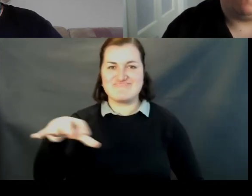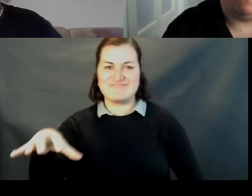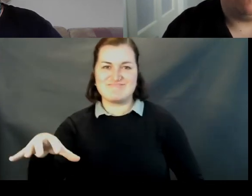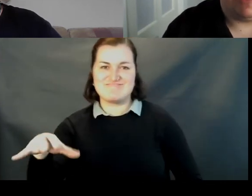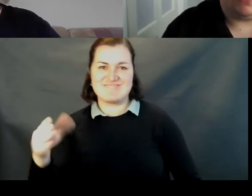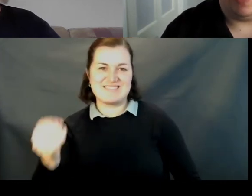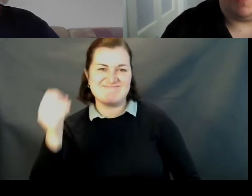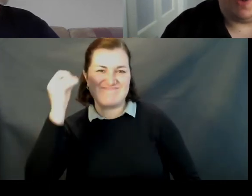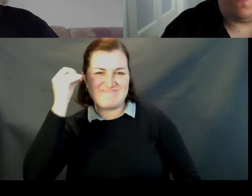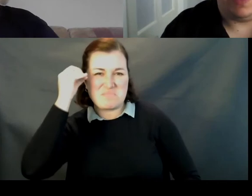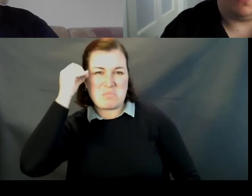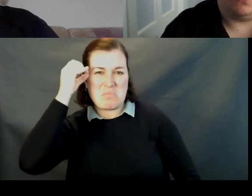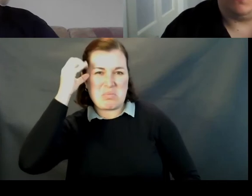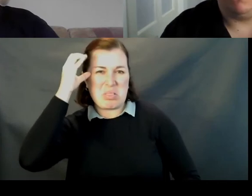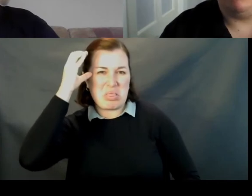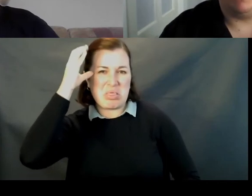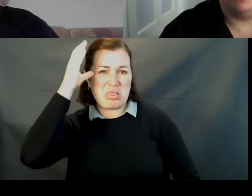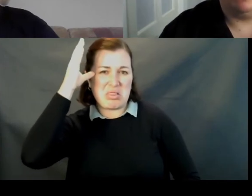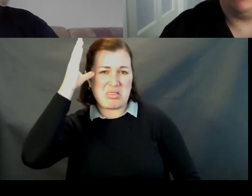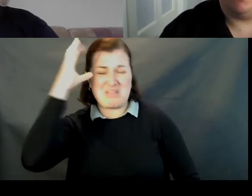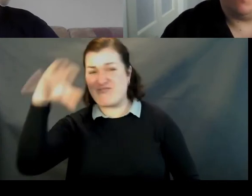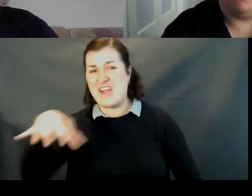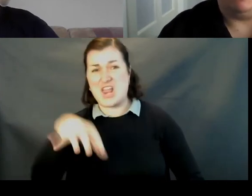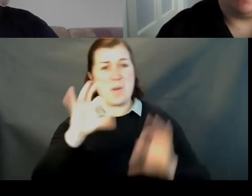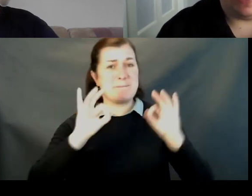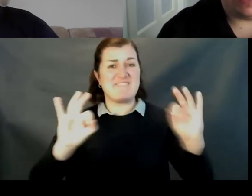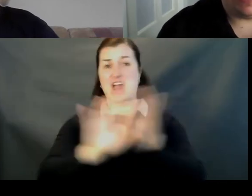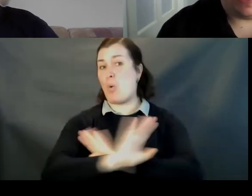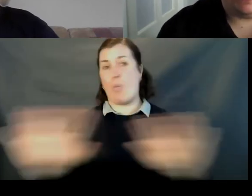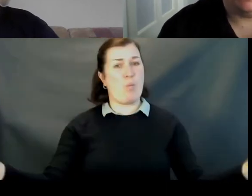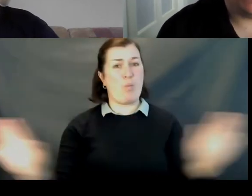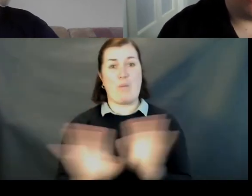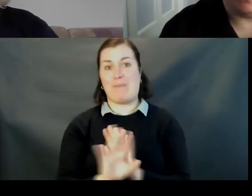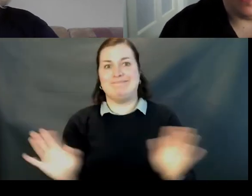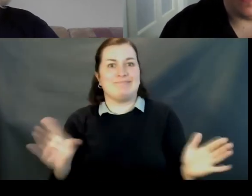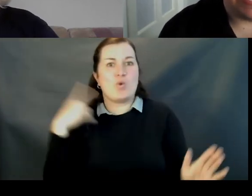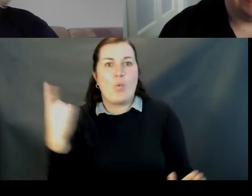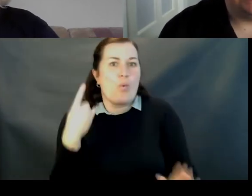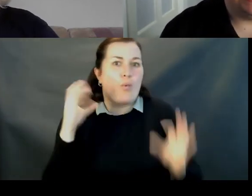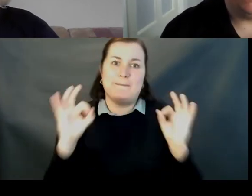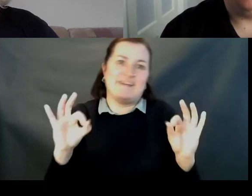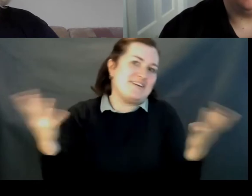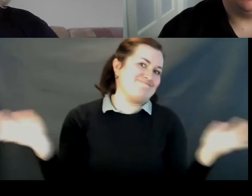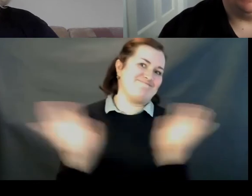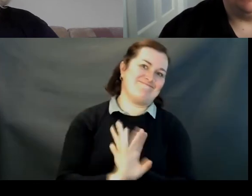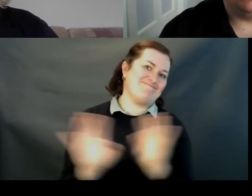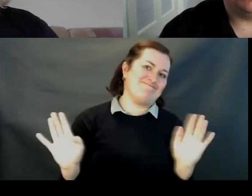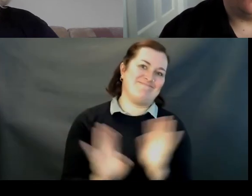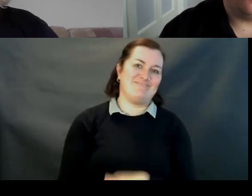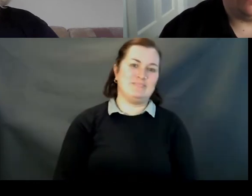say anywhere's perfect, because who can be at the end of the day? No one's perfect.